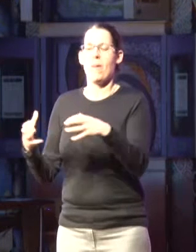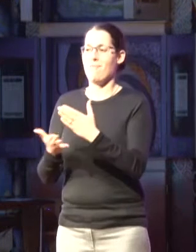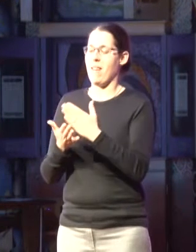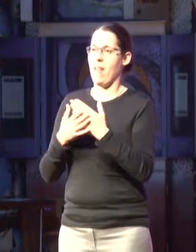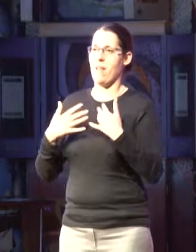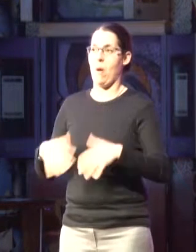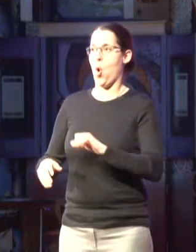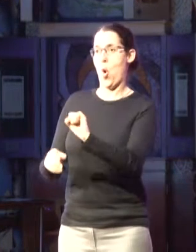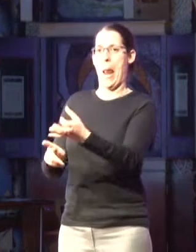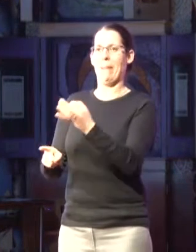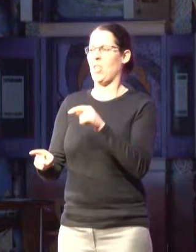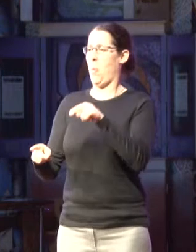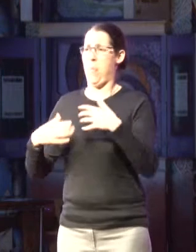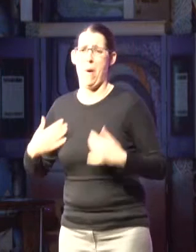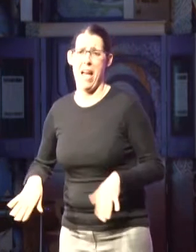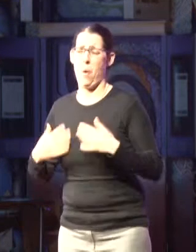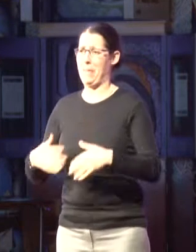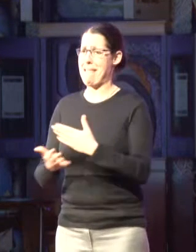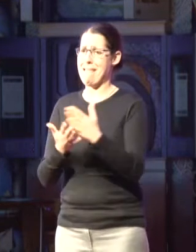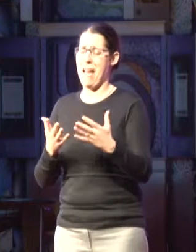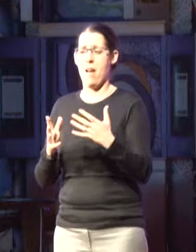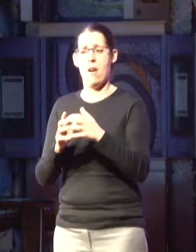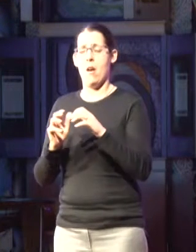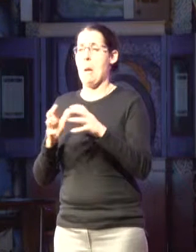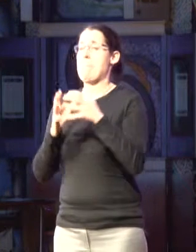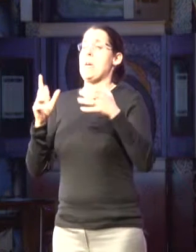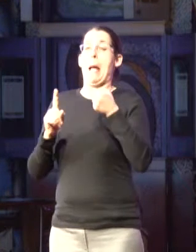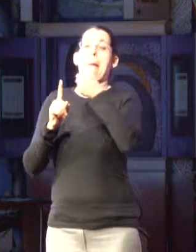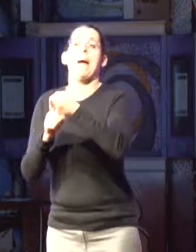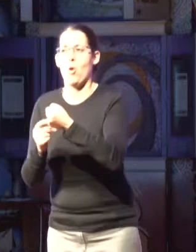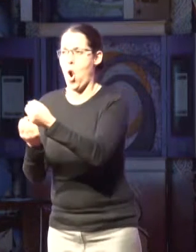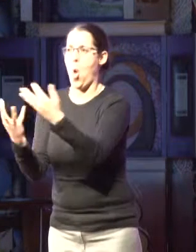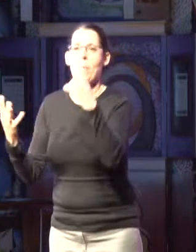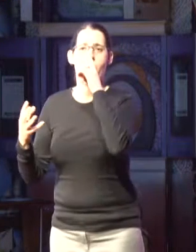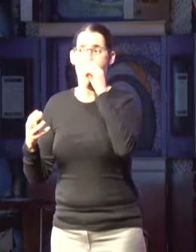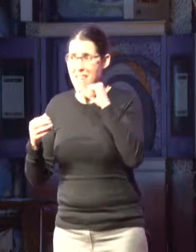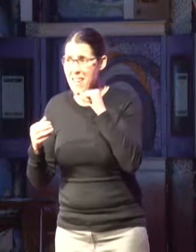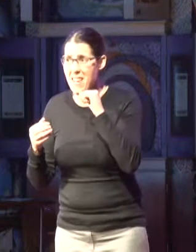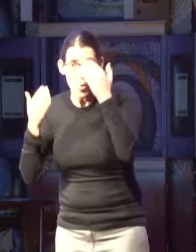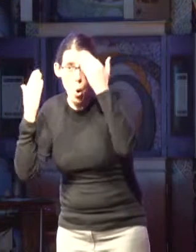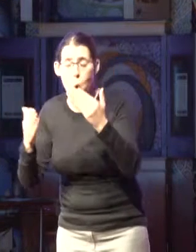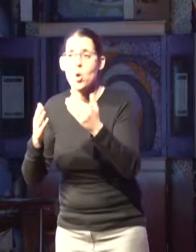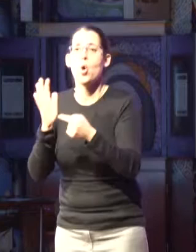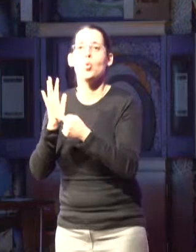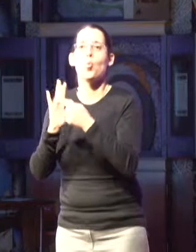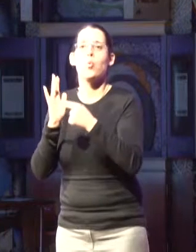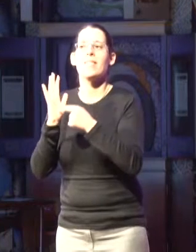really had a big impact on a lot of people. And so for those of you who don't know, the Totra system is a fork of